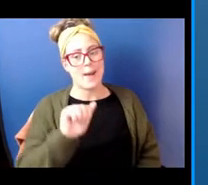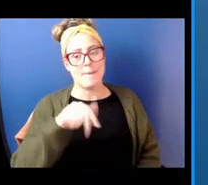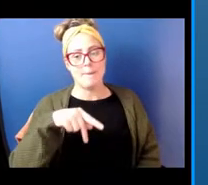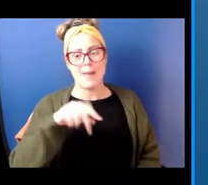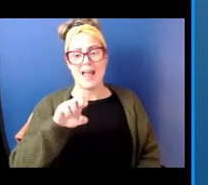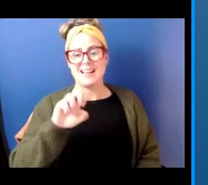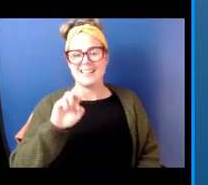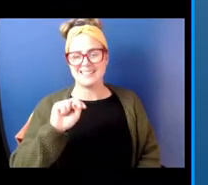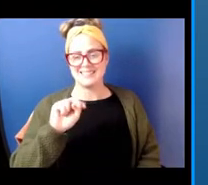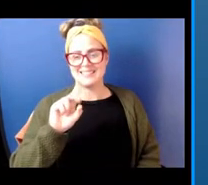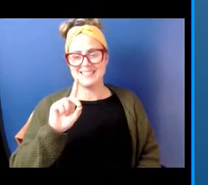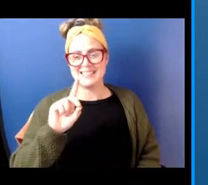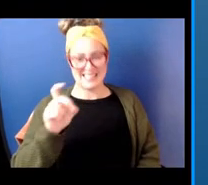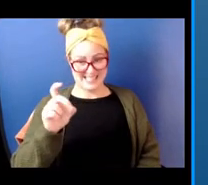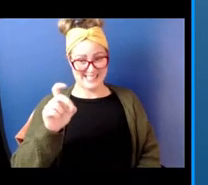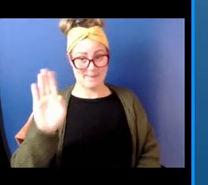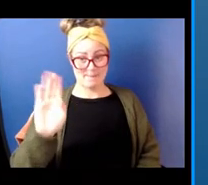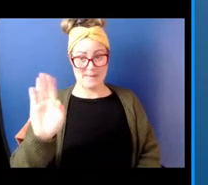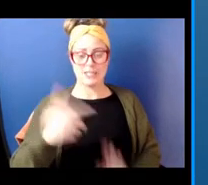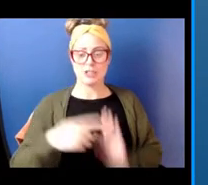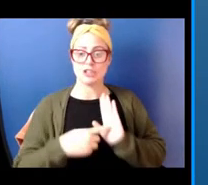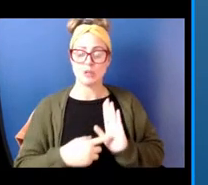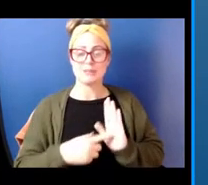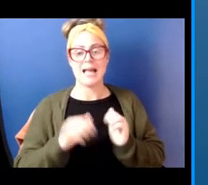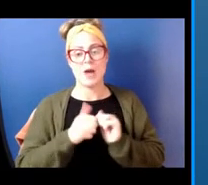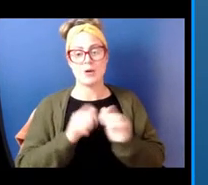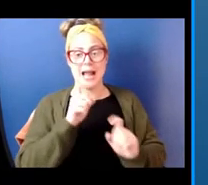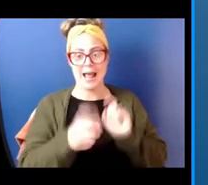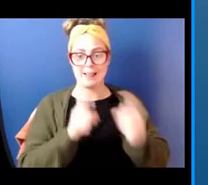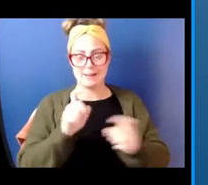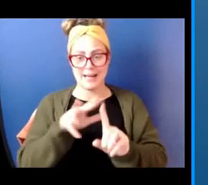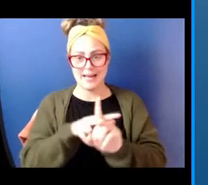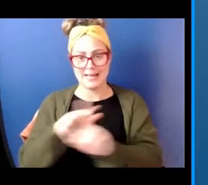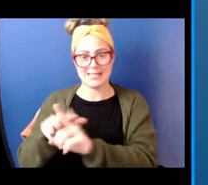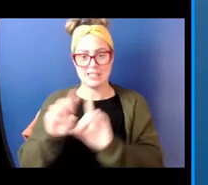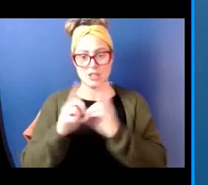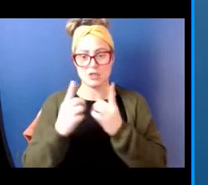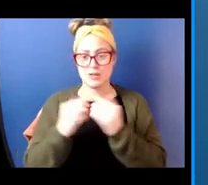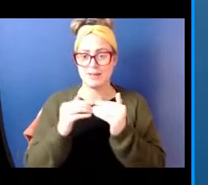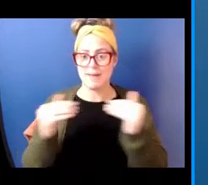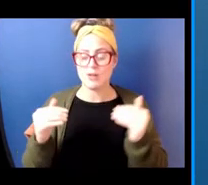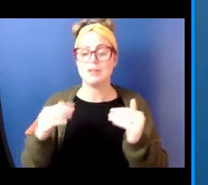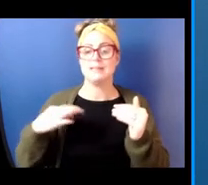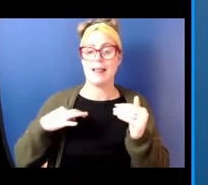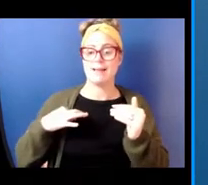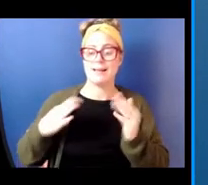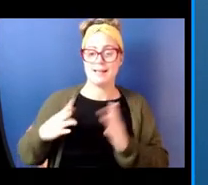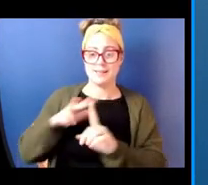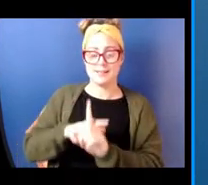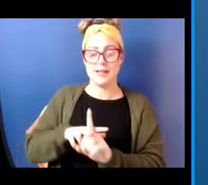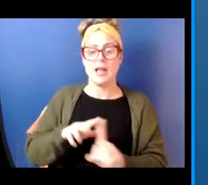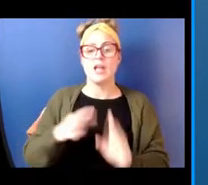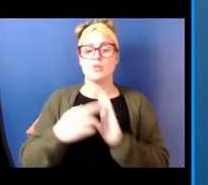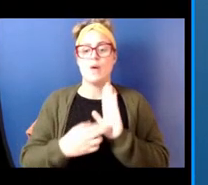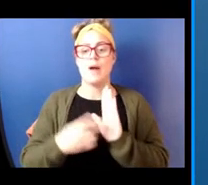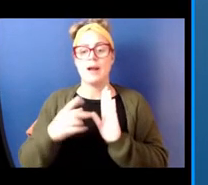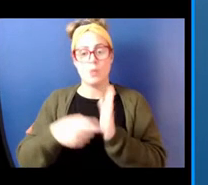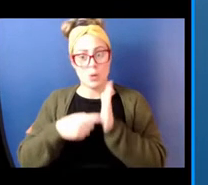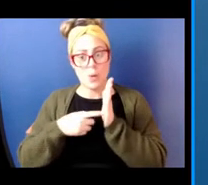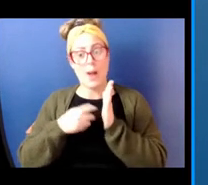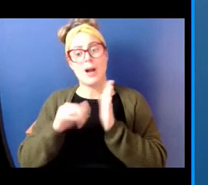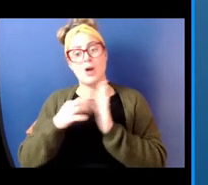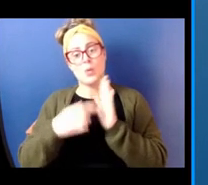so to allocate District level delegates by proportional representation as required by rule 14.